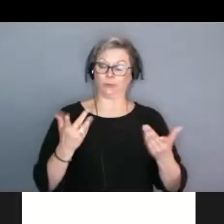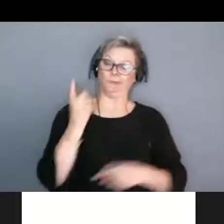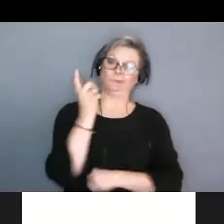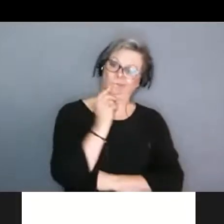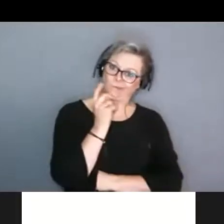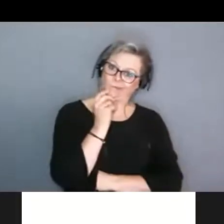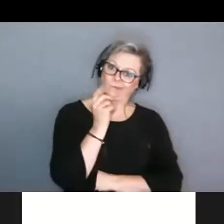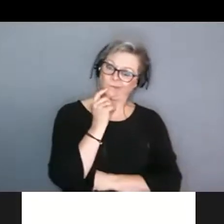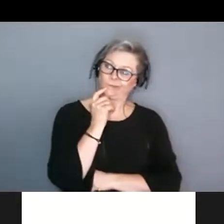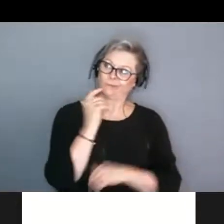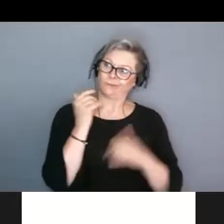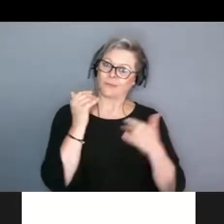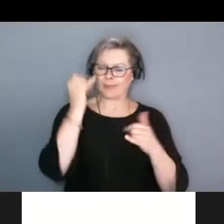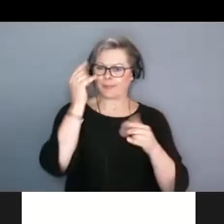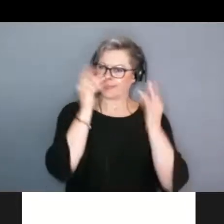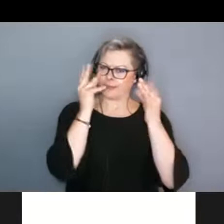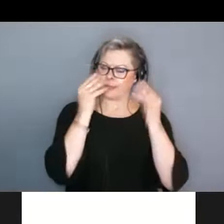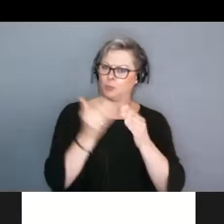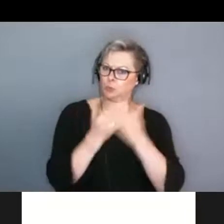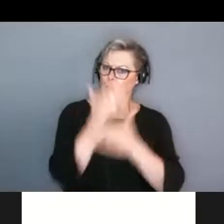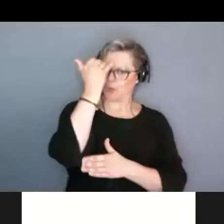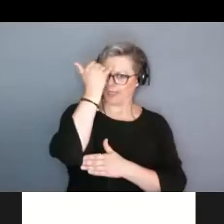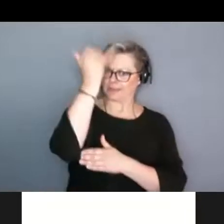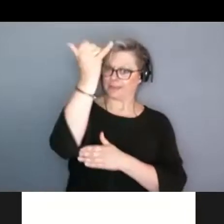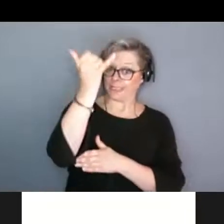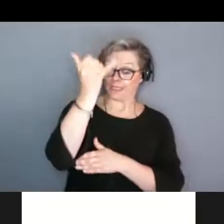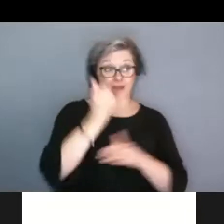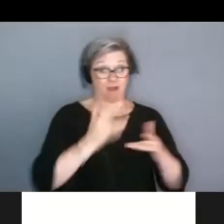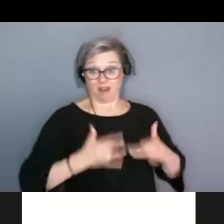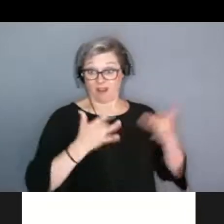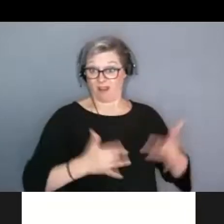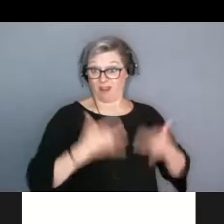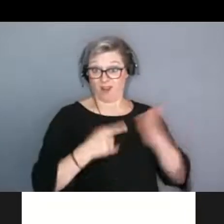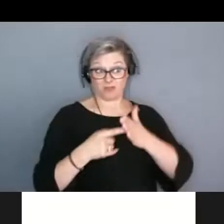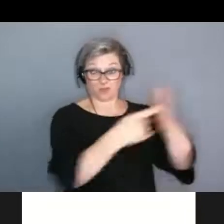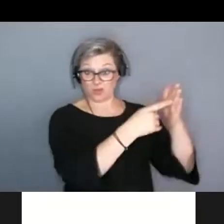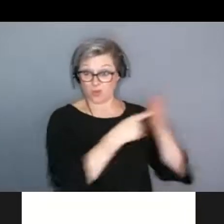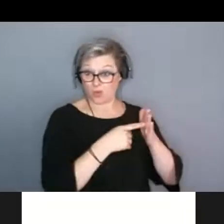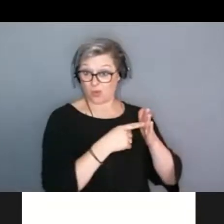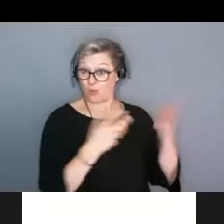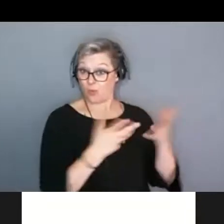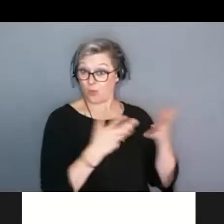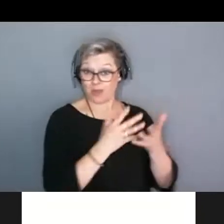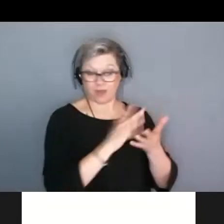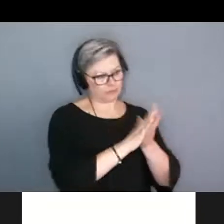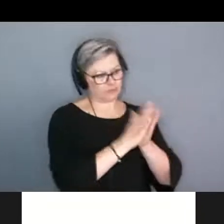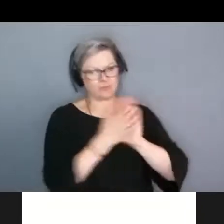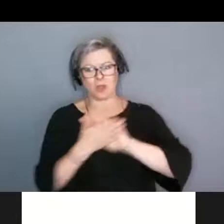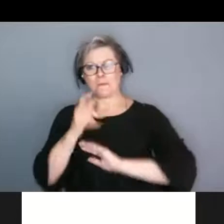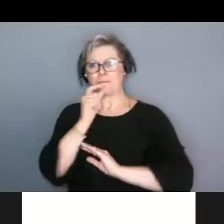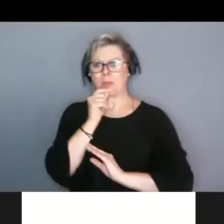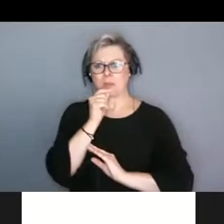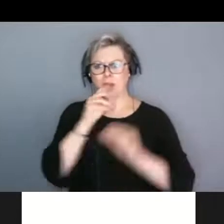the idea of adapting the live show into a